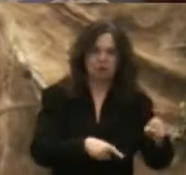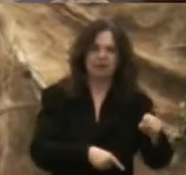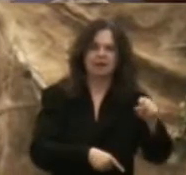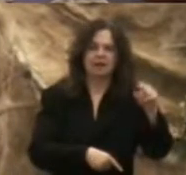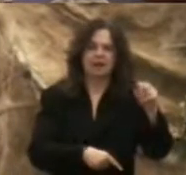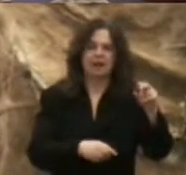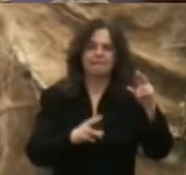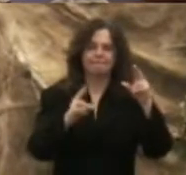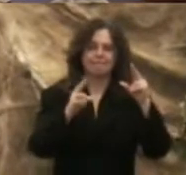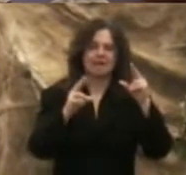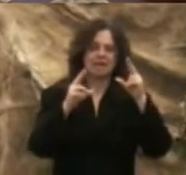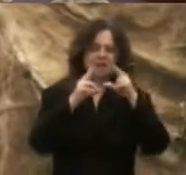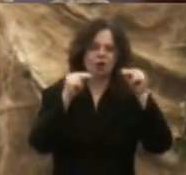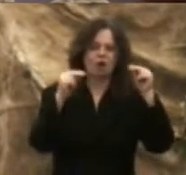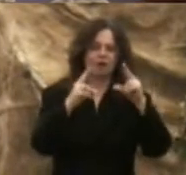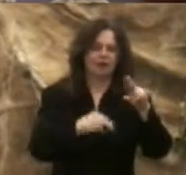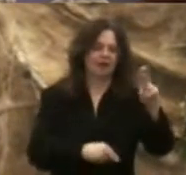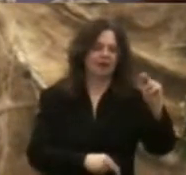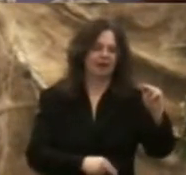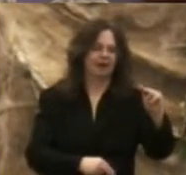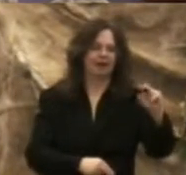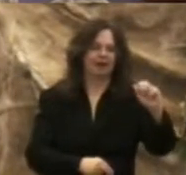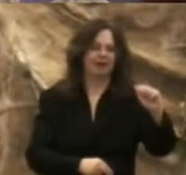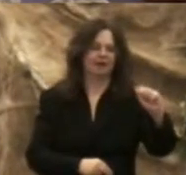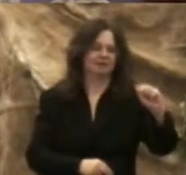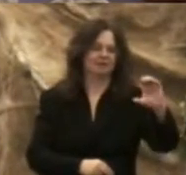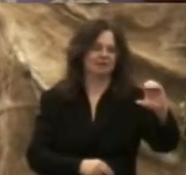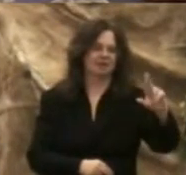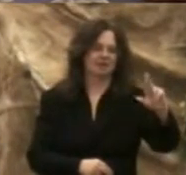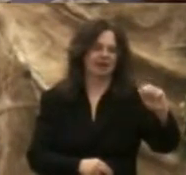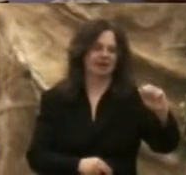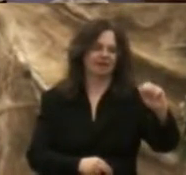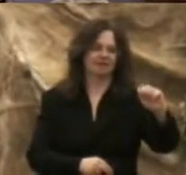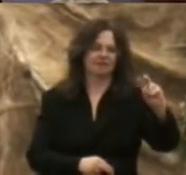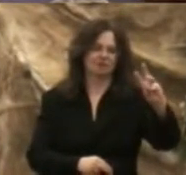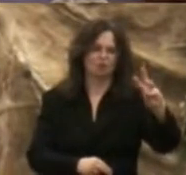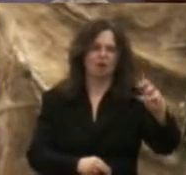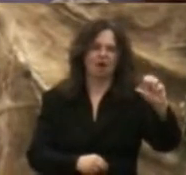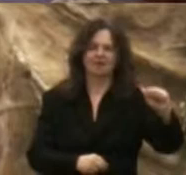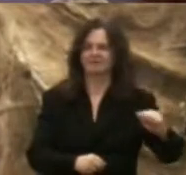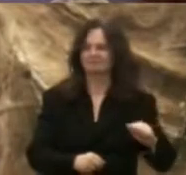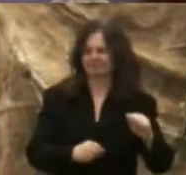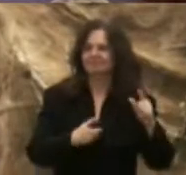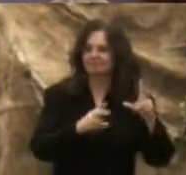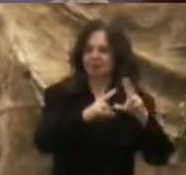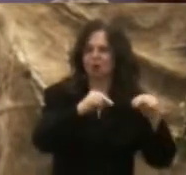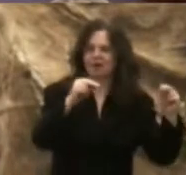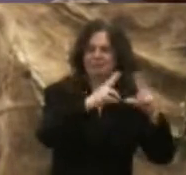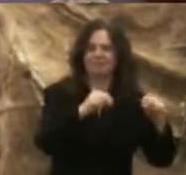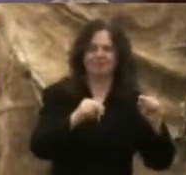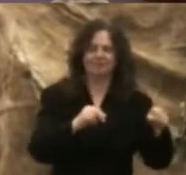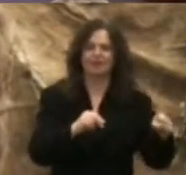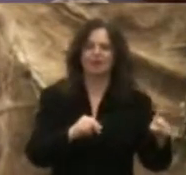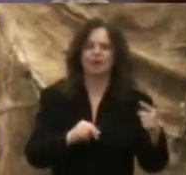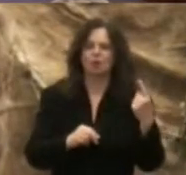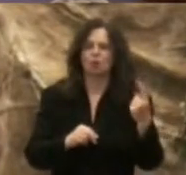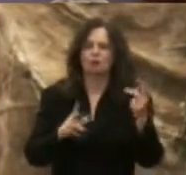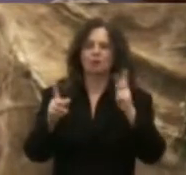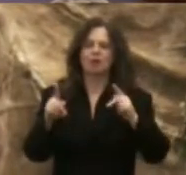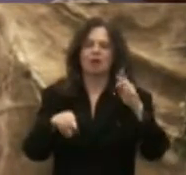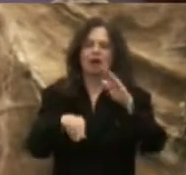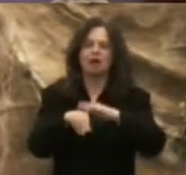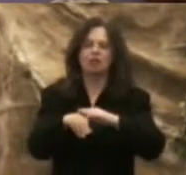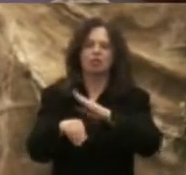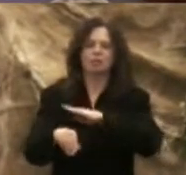fine study program in Managua. One of the regents on the board is the CEO of Lutheran